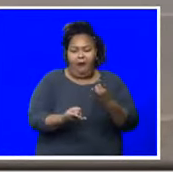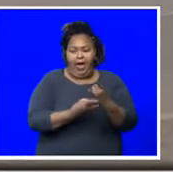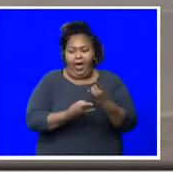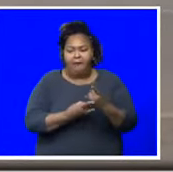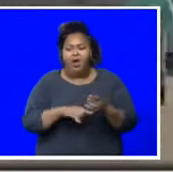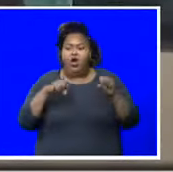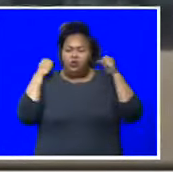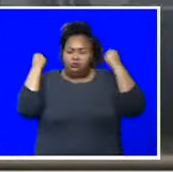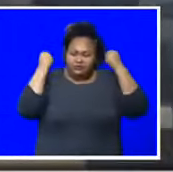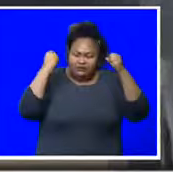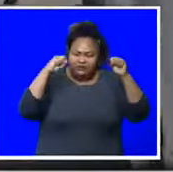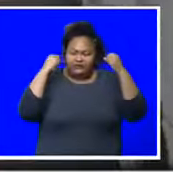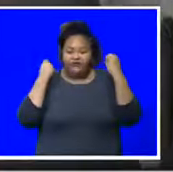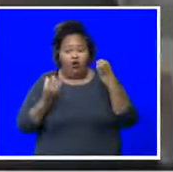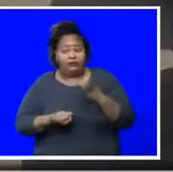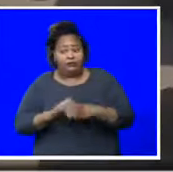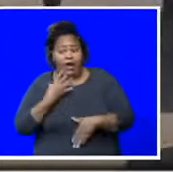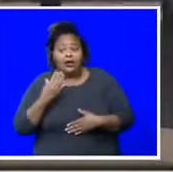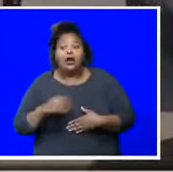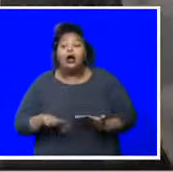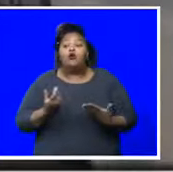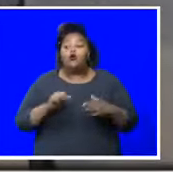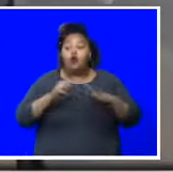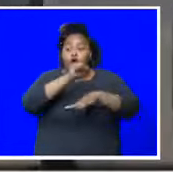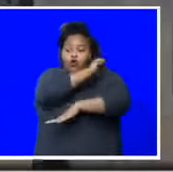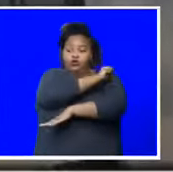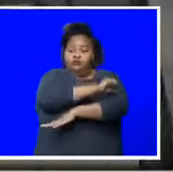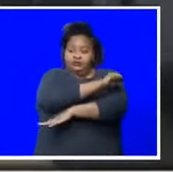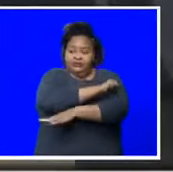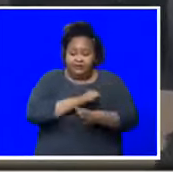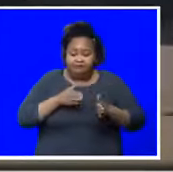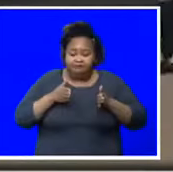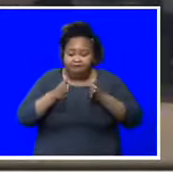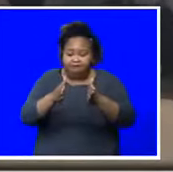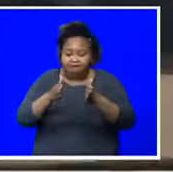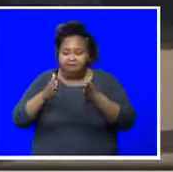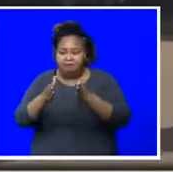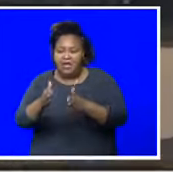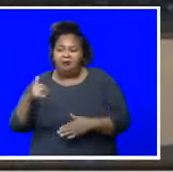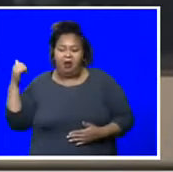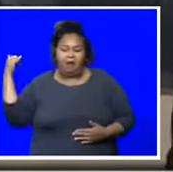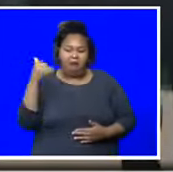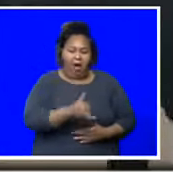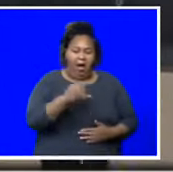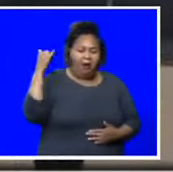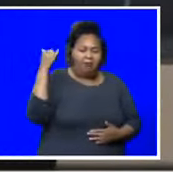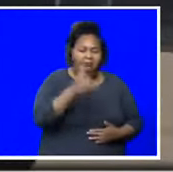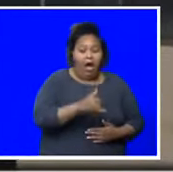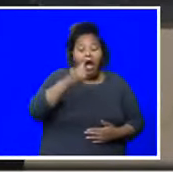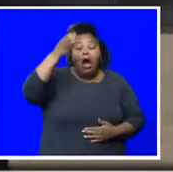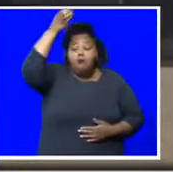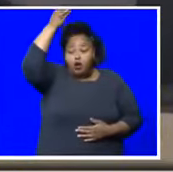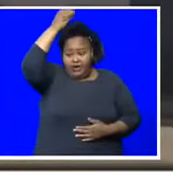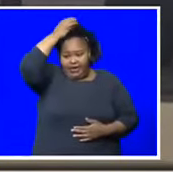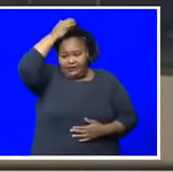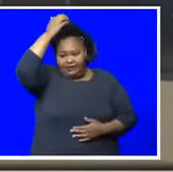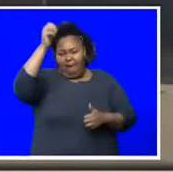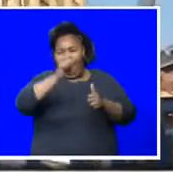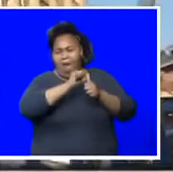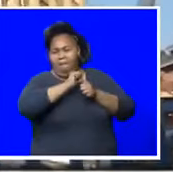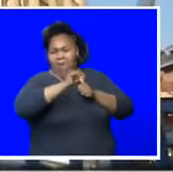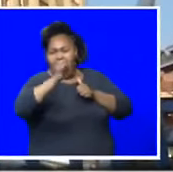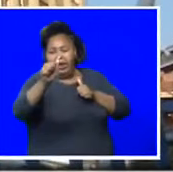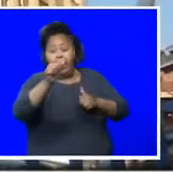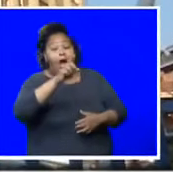bagwazana balimatana ngekhathi emawadini esibhedlela. Lokwente bonesi babaleke kube ngigalu yephuka ngekubuka bubi bale